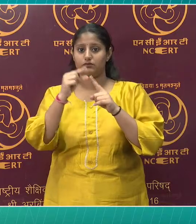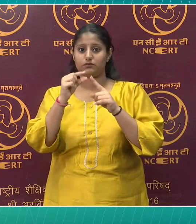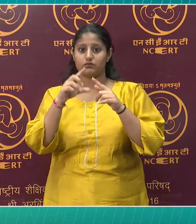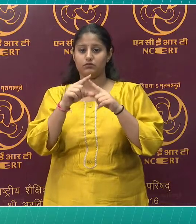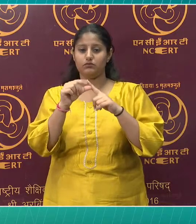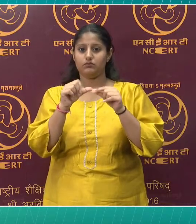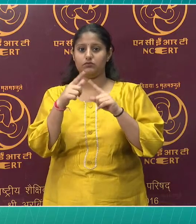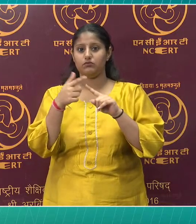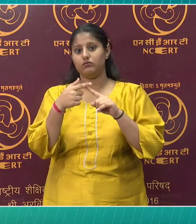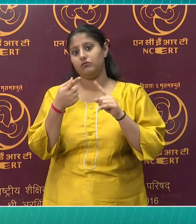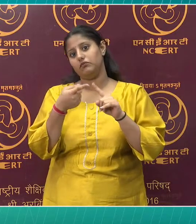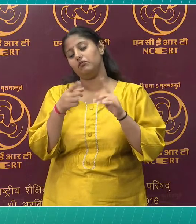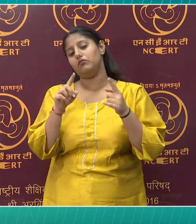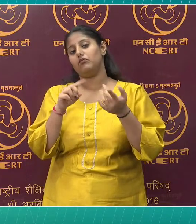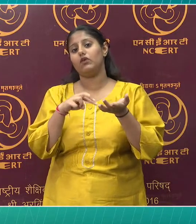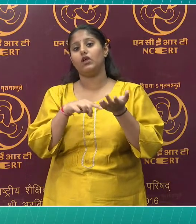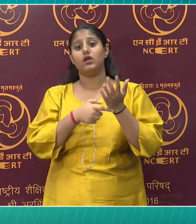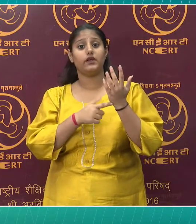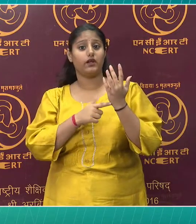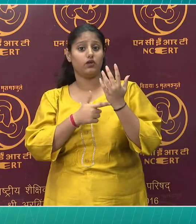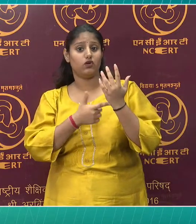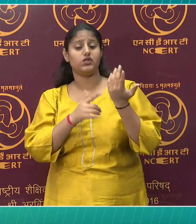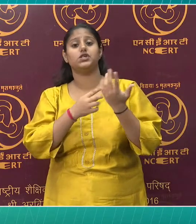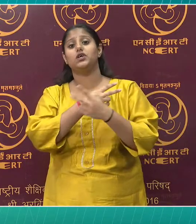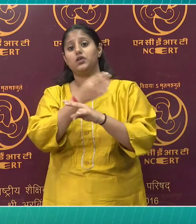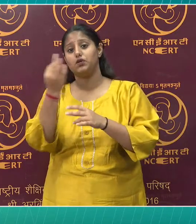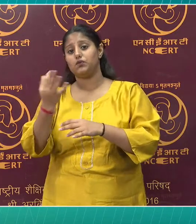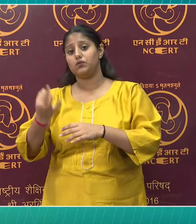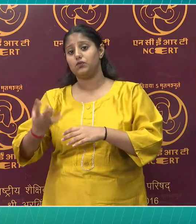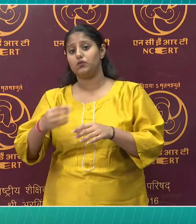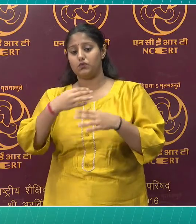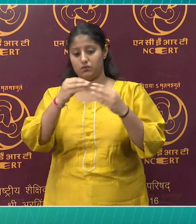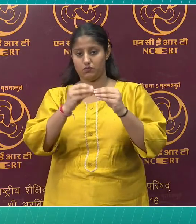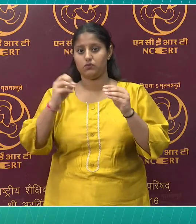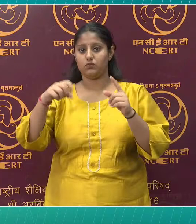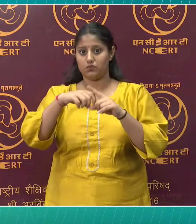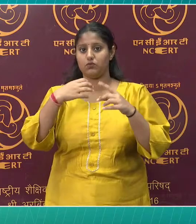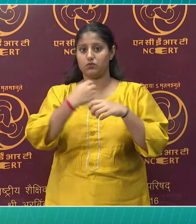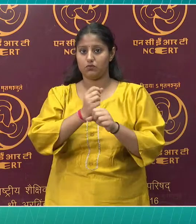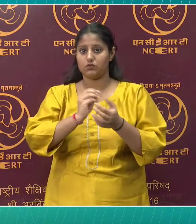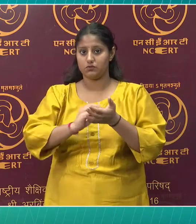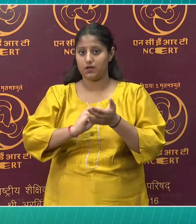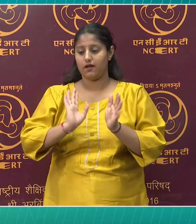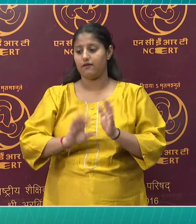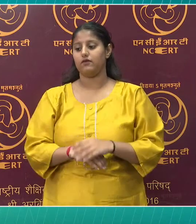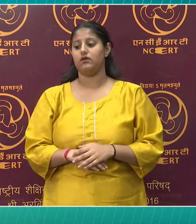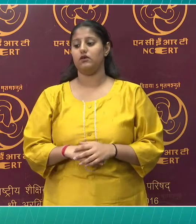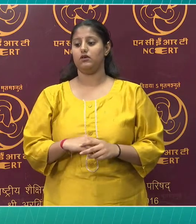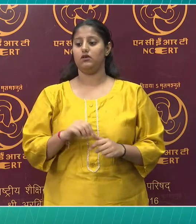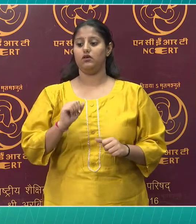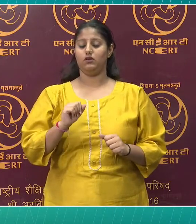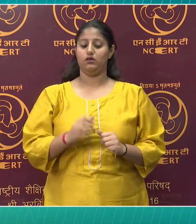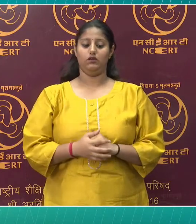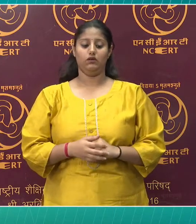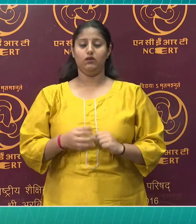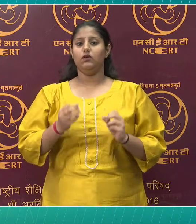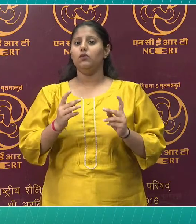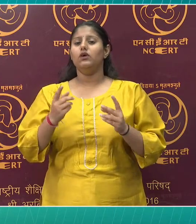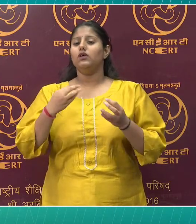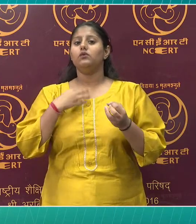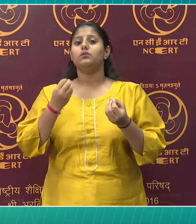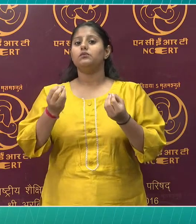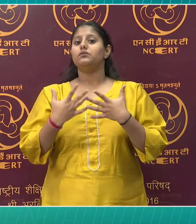technology and what students need to equip themselves for the future. So, sir, right. could you uh, tell us